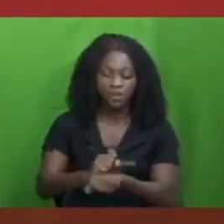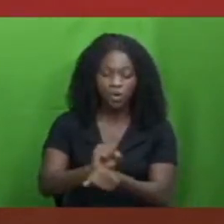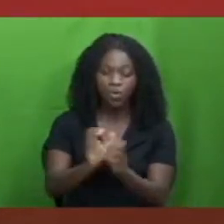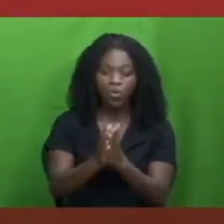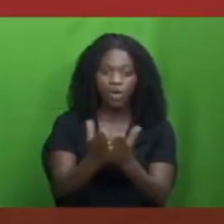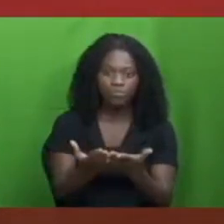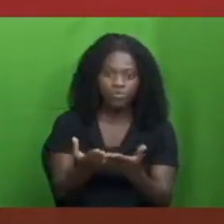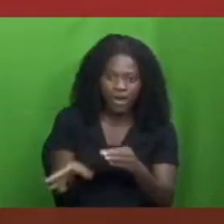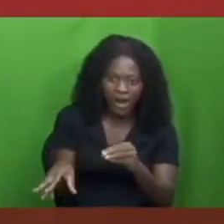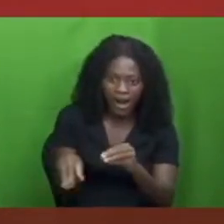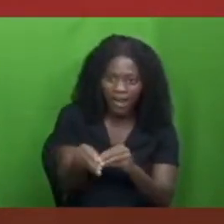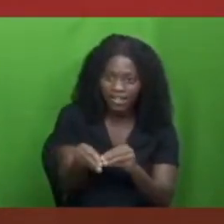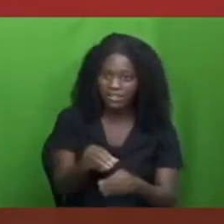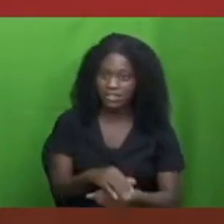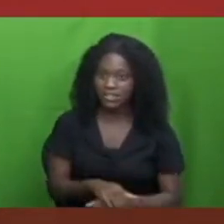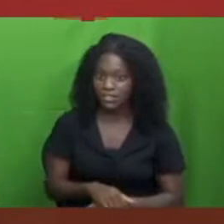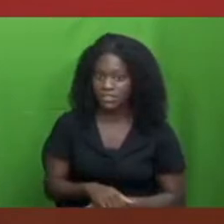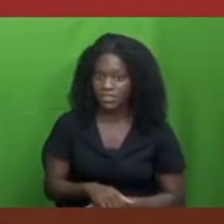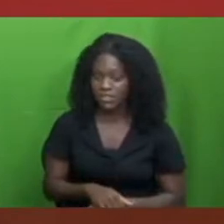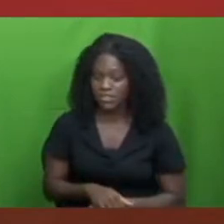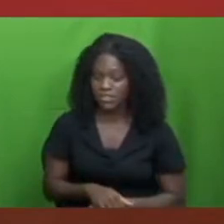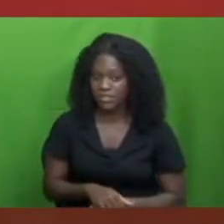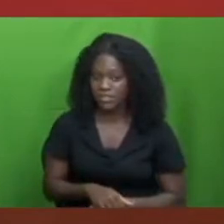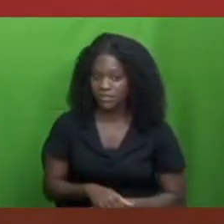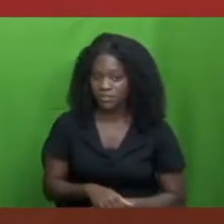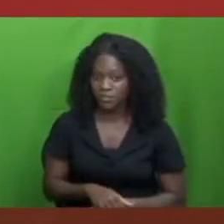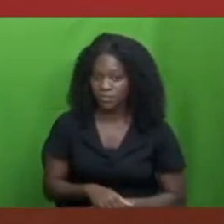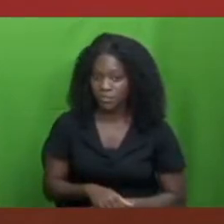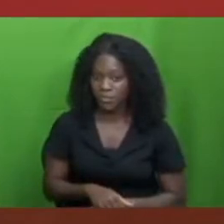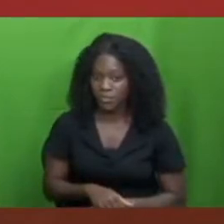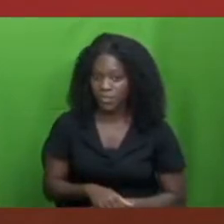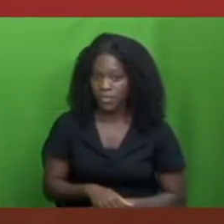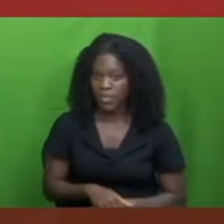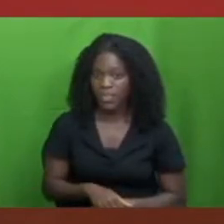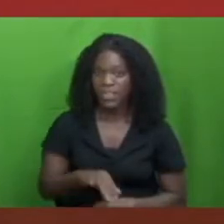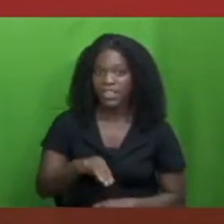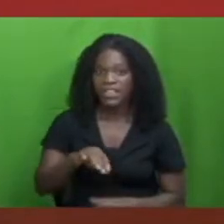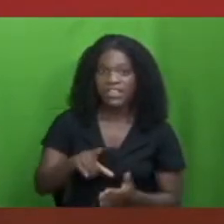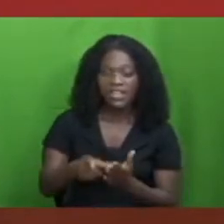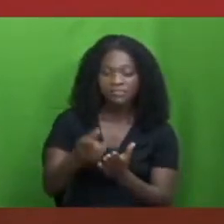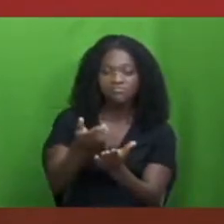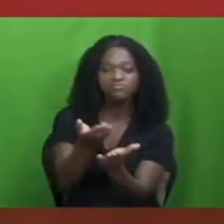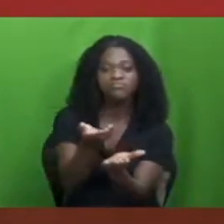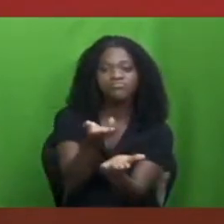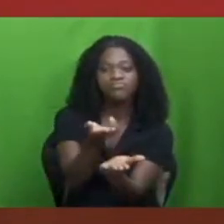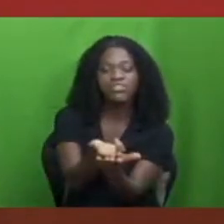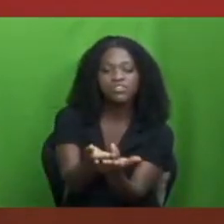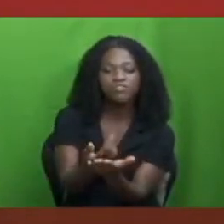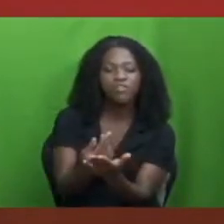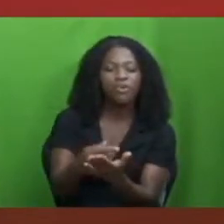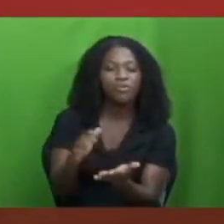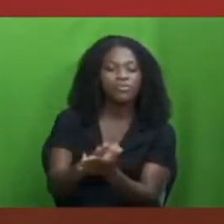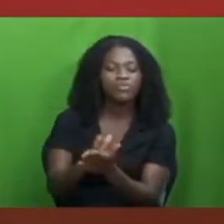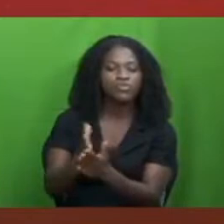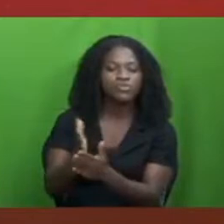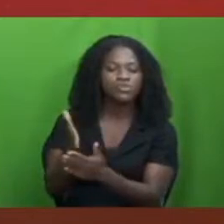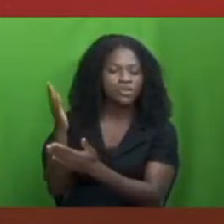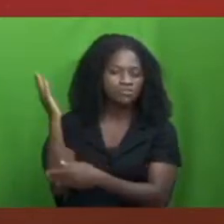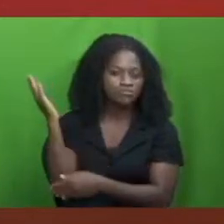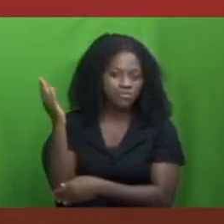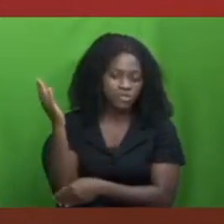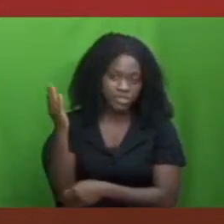of sufficient copies, the clerk will indicate that it be captured on the order paper. This is what is stated